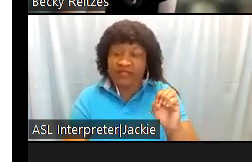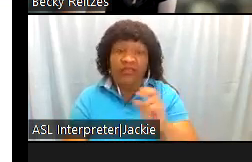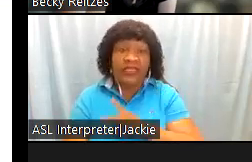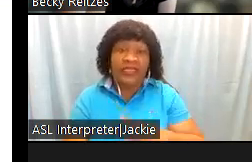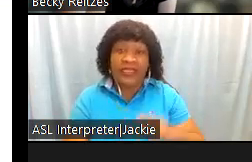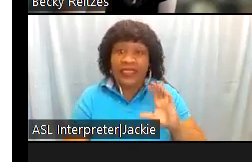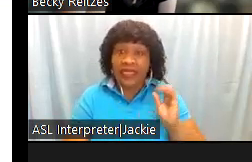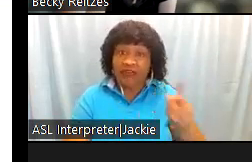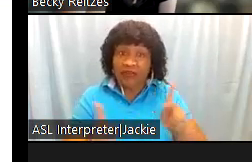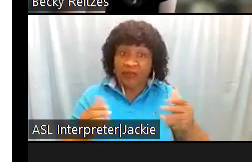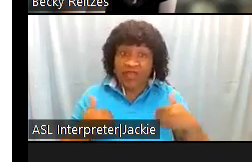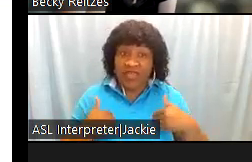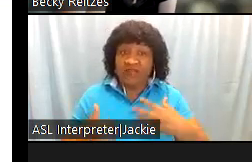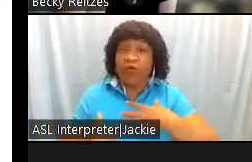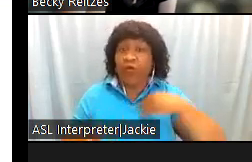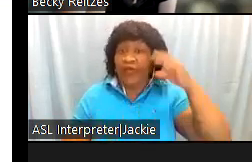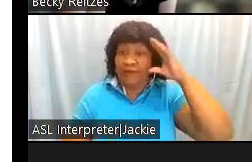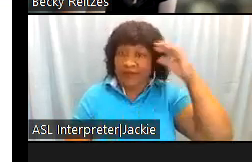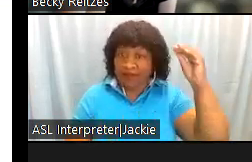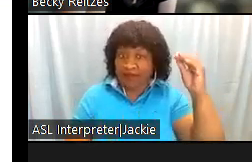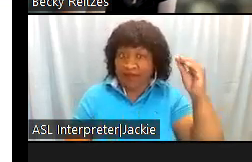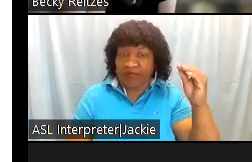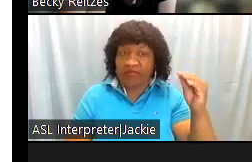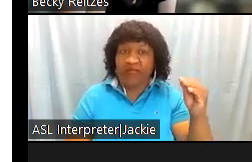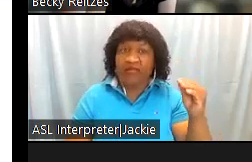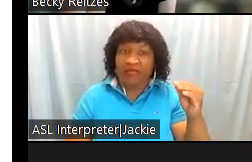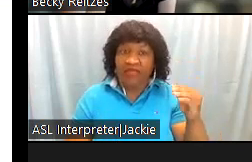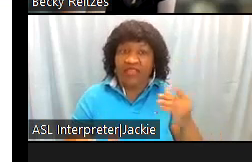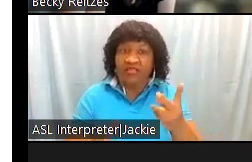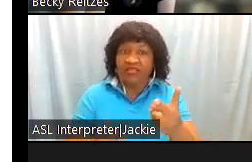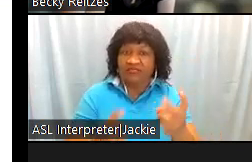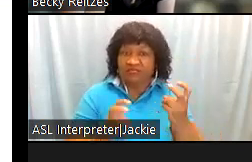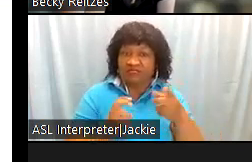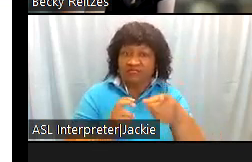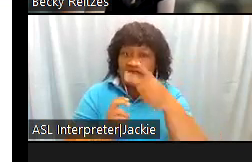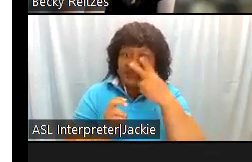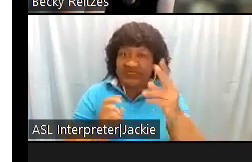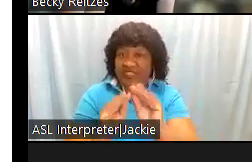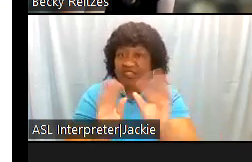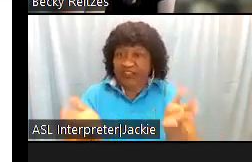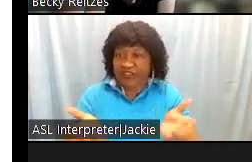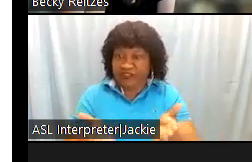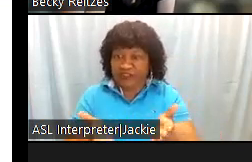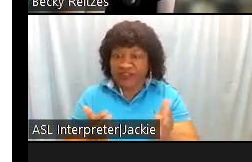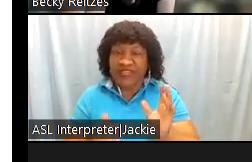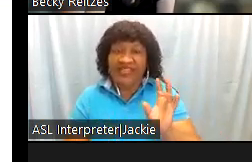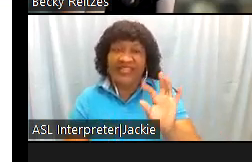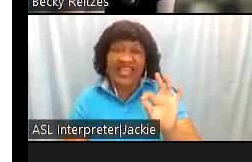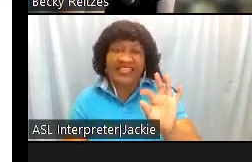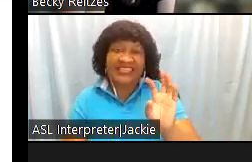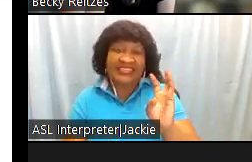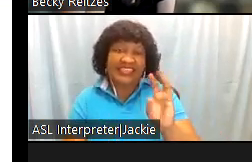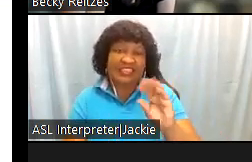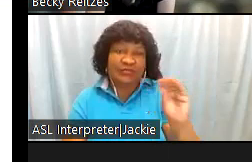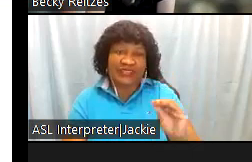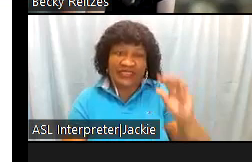it are white men. We can extrapolate that by this slide that says 96% are men,